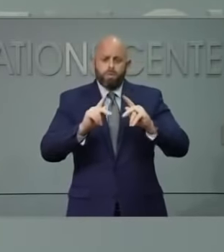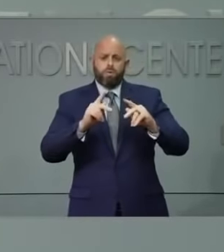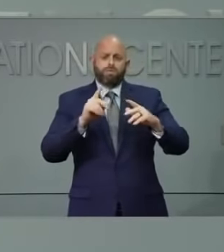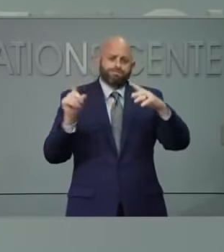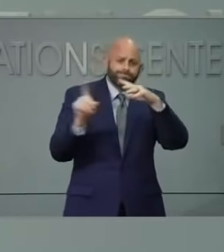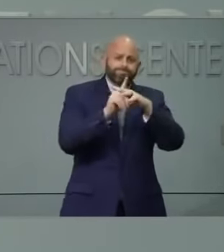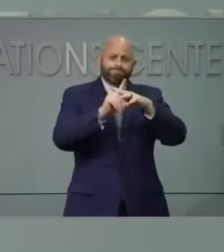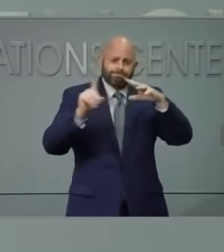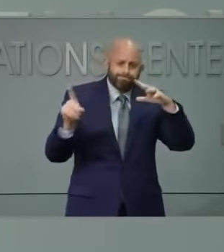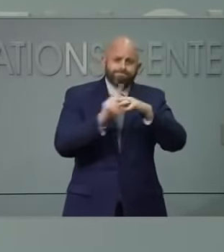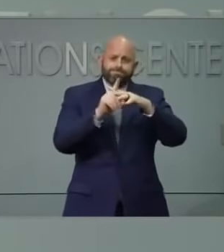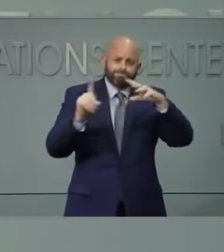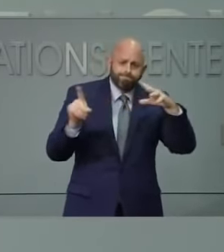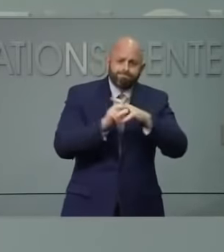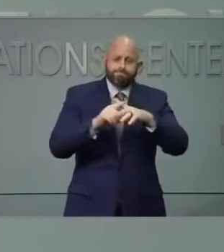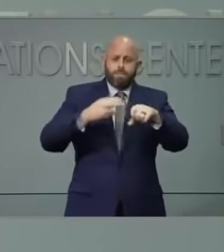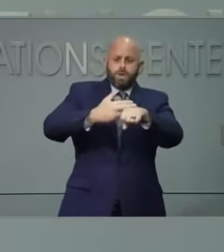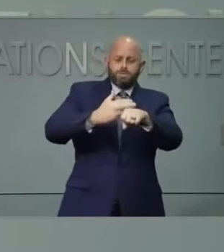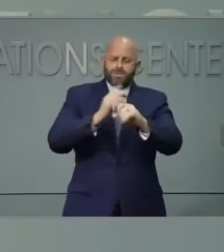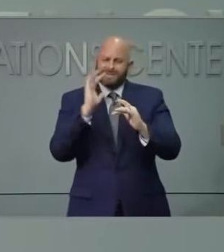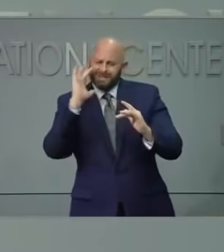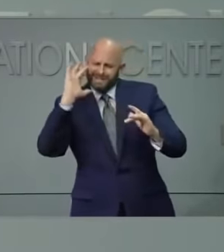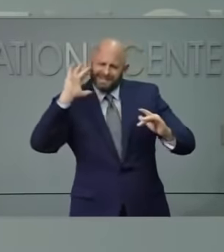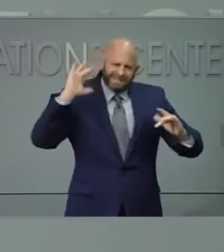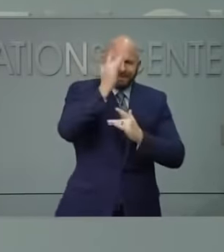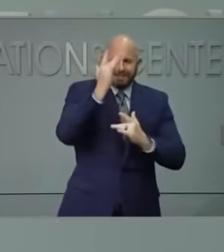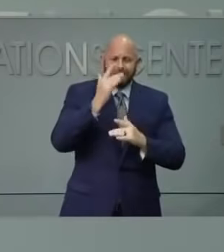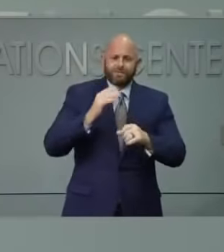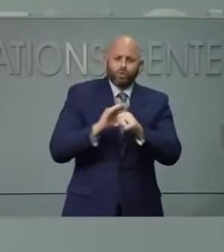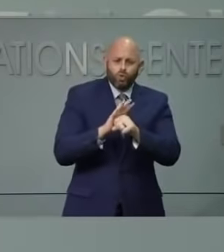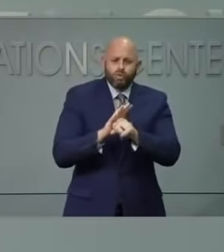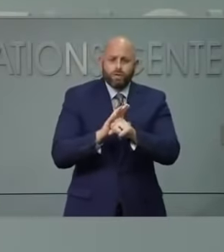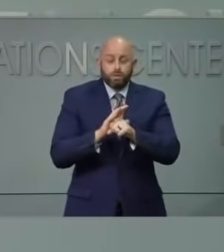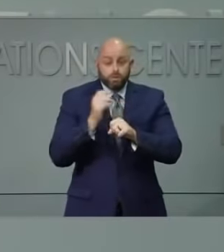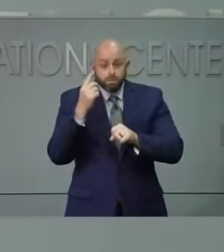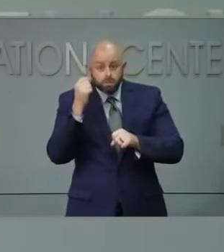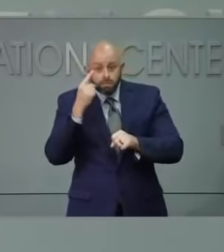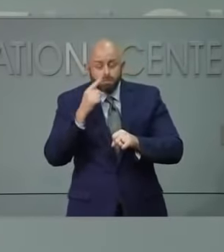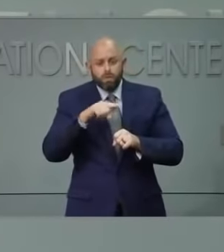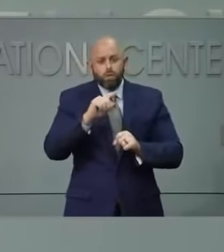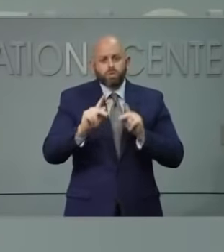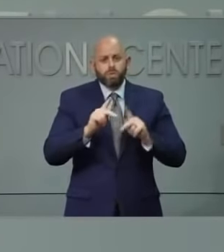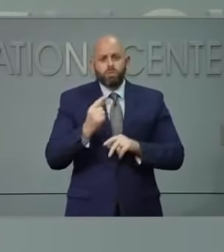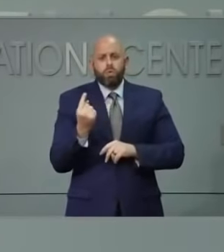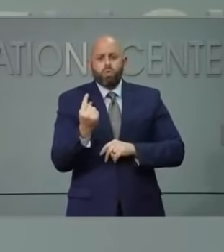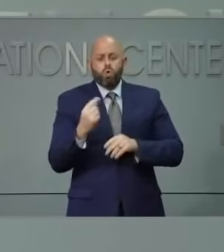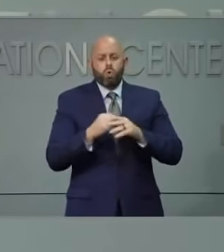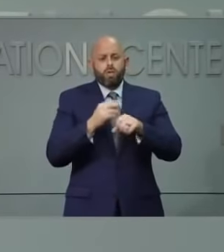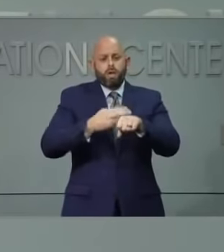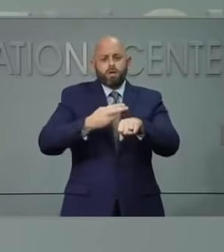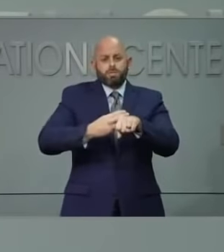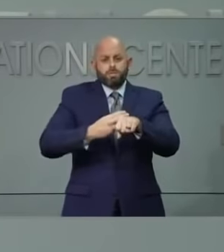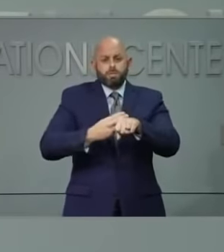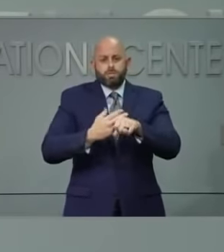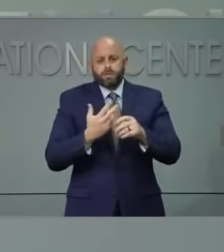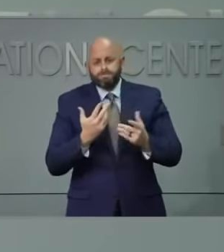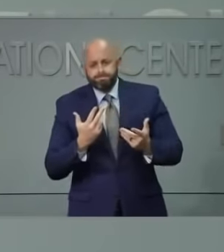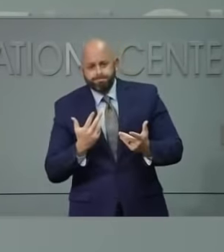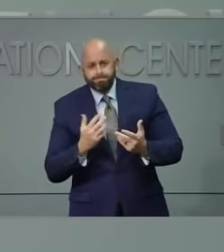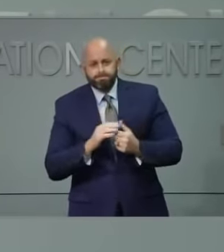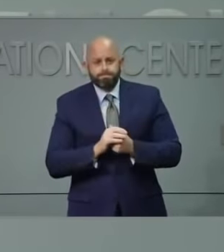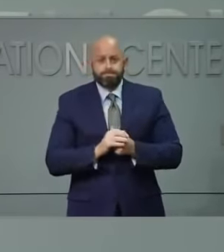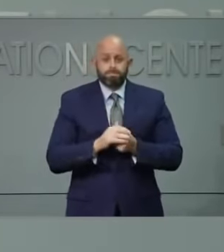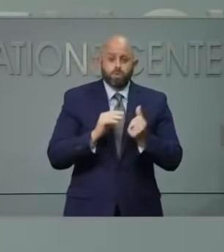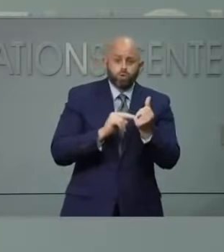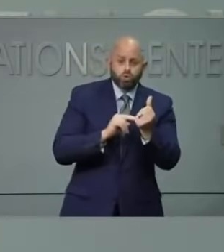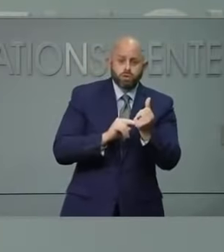unfortunately, because we are trying to keep this virus level low, they're alone in those hospital beds. Our frontline healthcare workers are